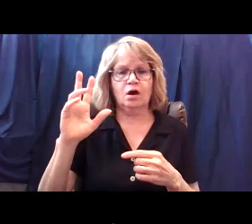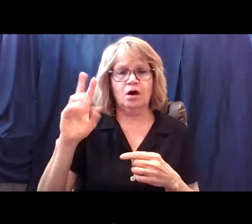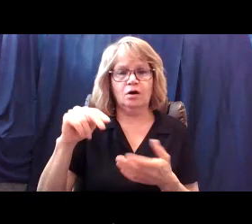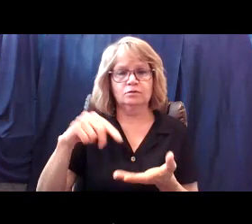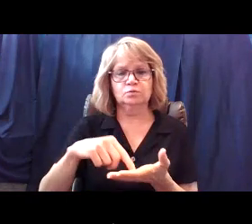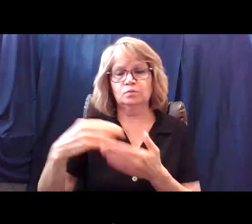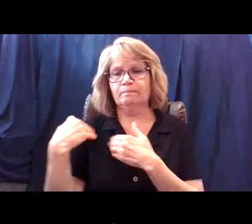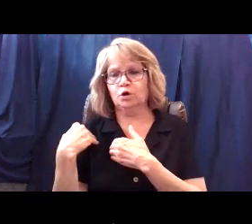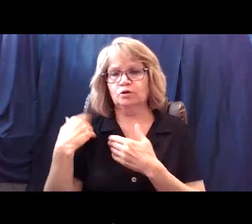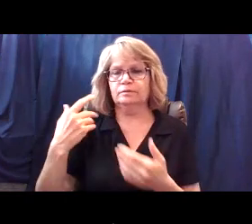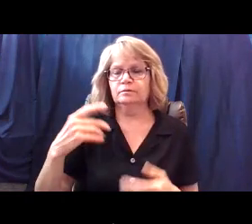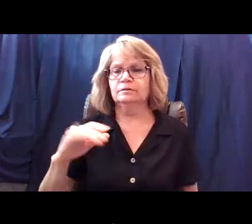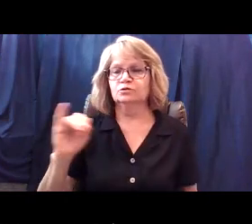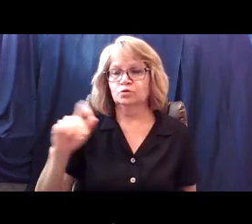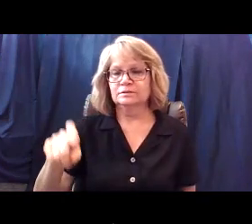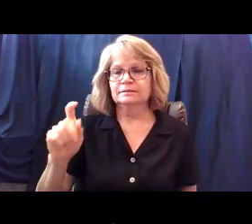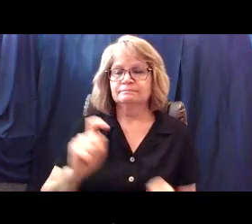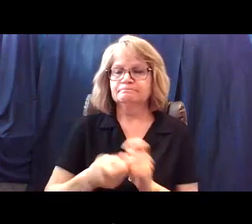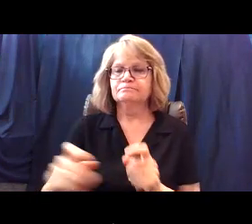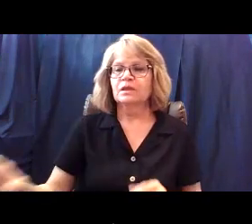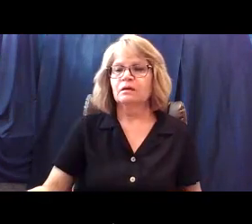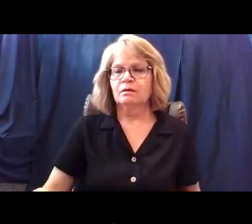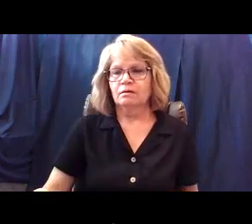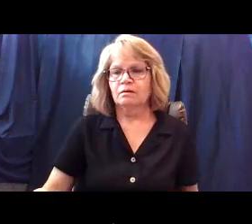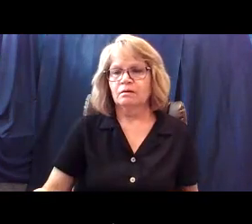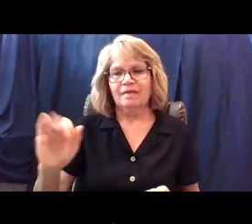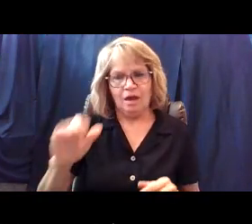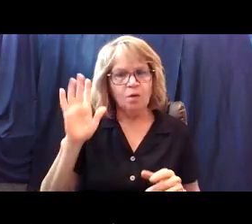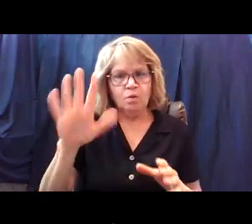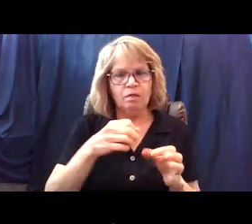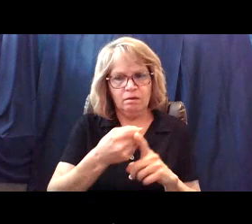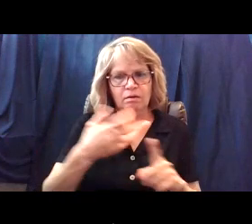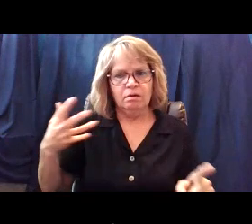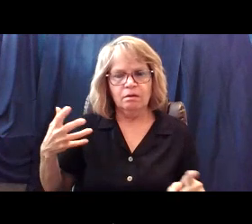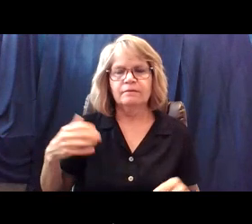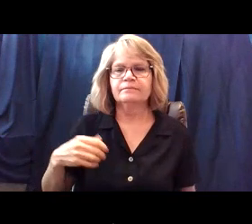All right, we've covered kind of the general